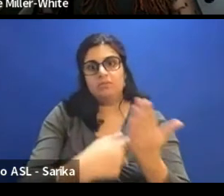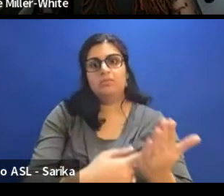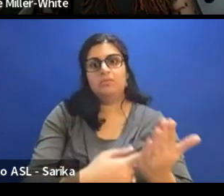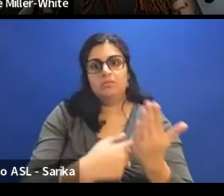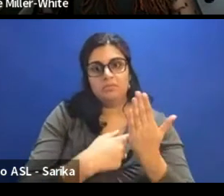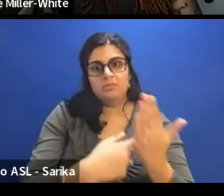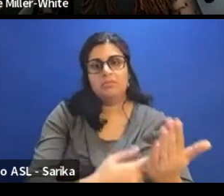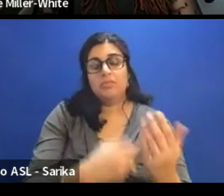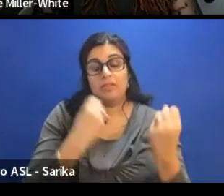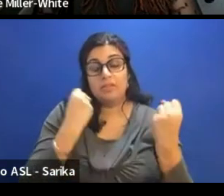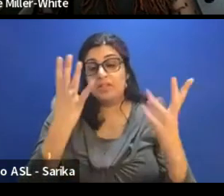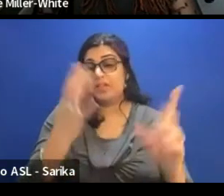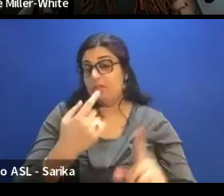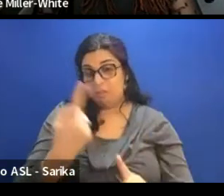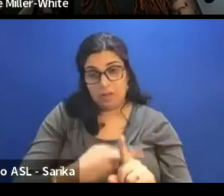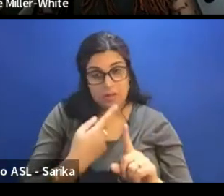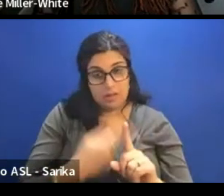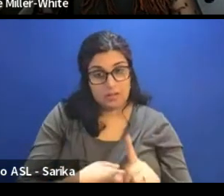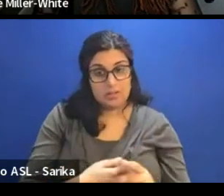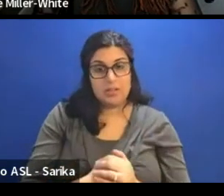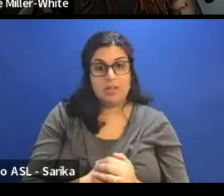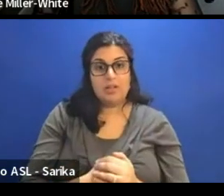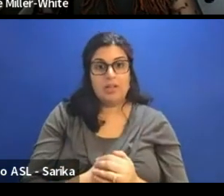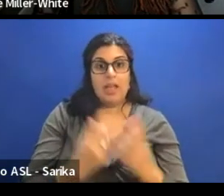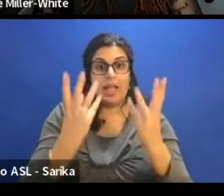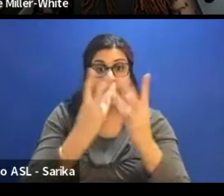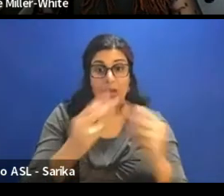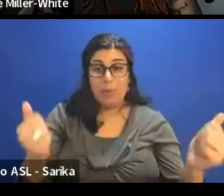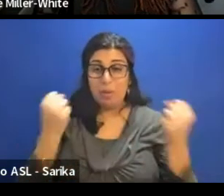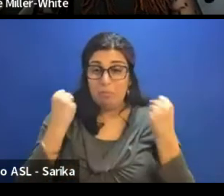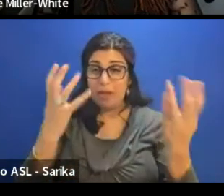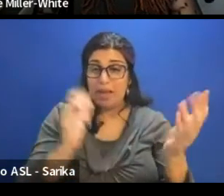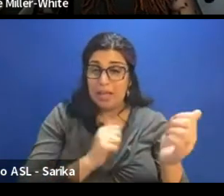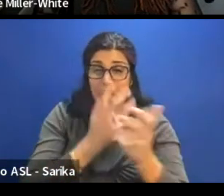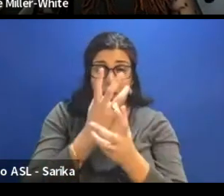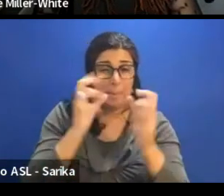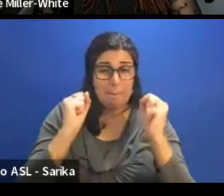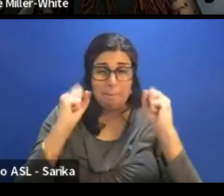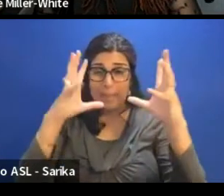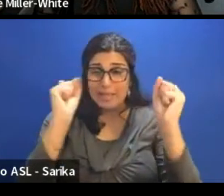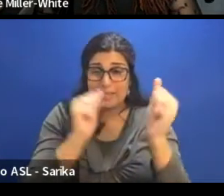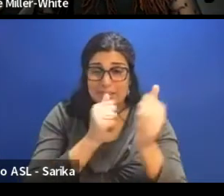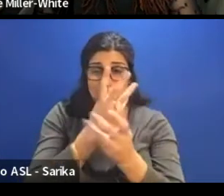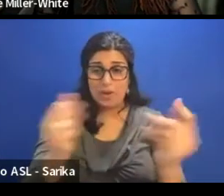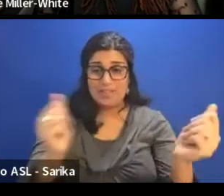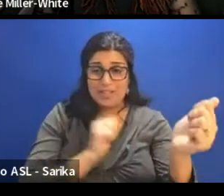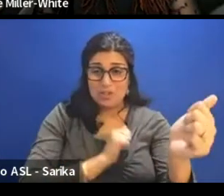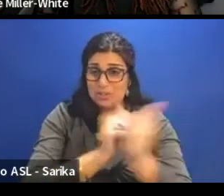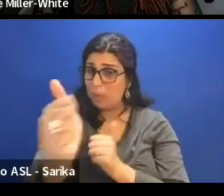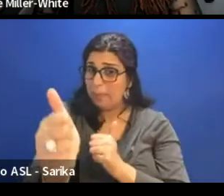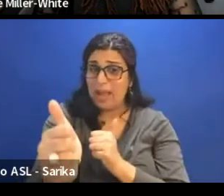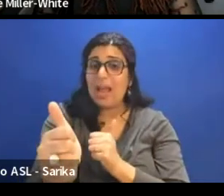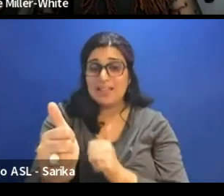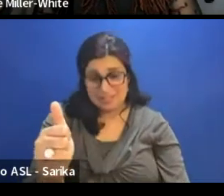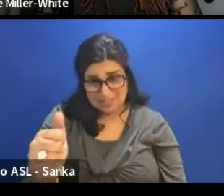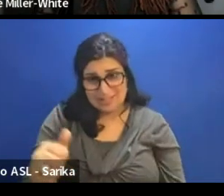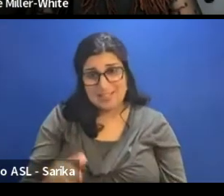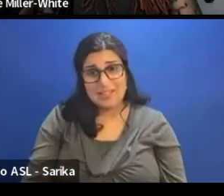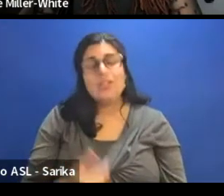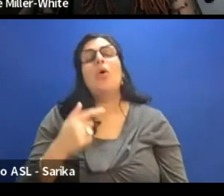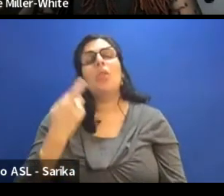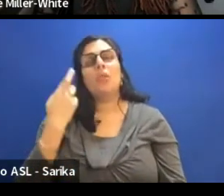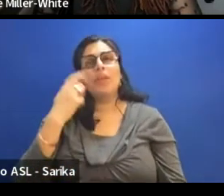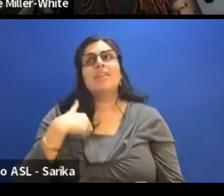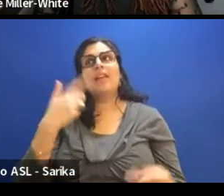several months. And we had such amazing resolutions pass. So I'm only just bringing that up to say that that